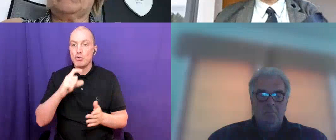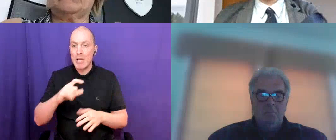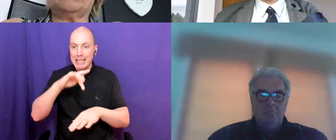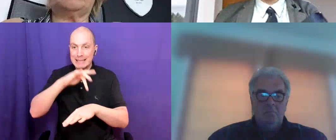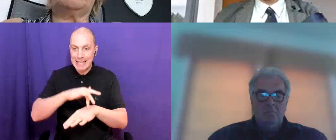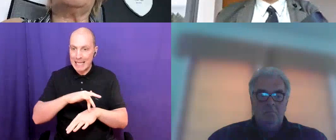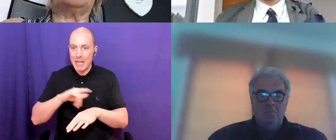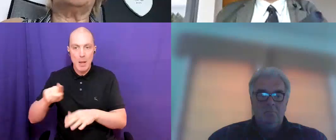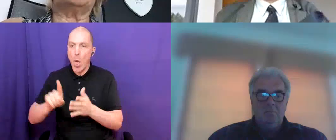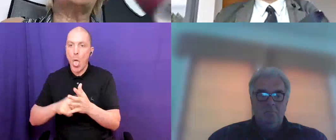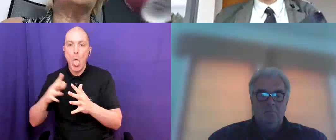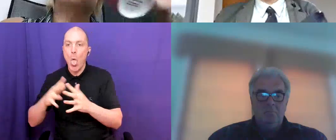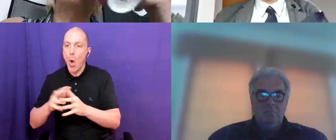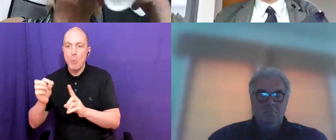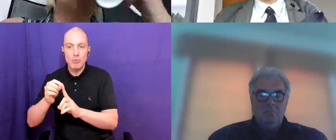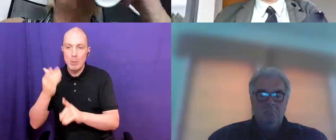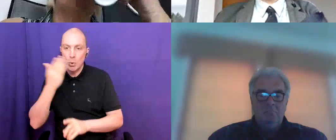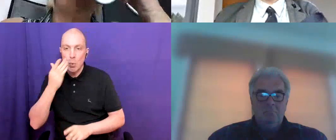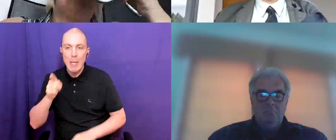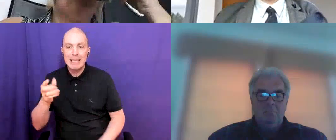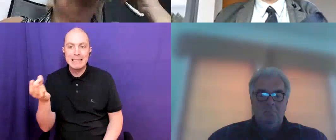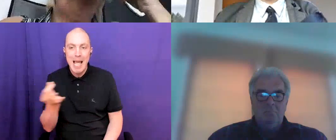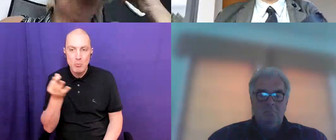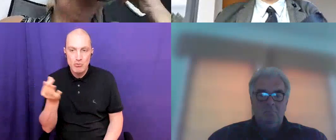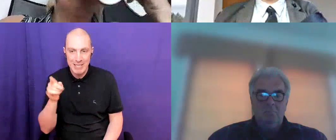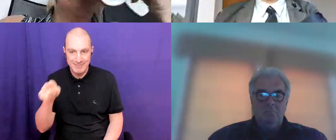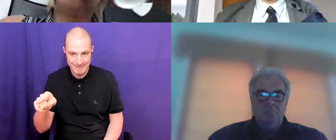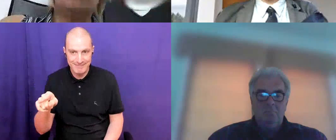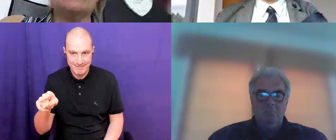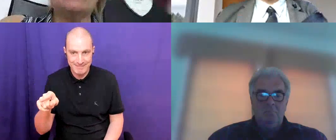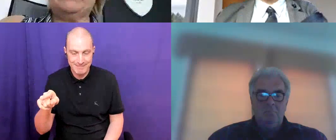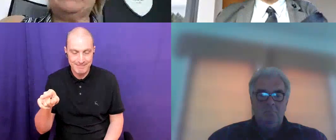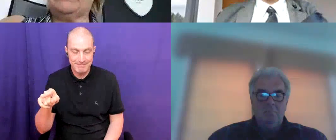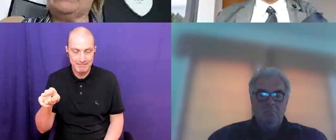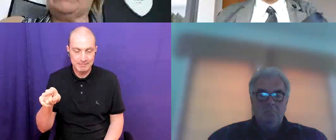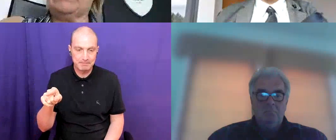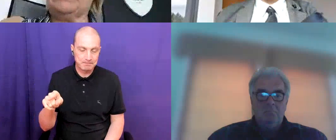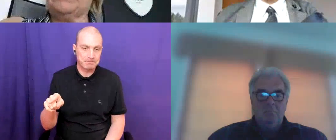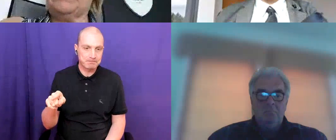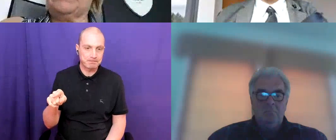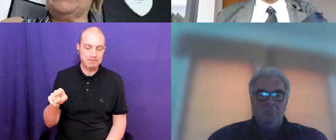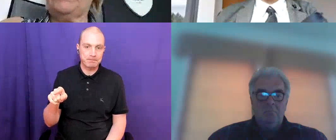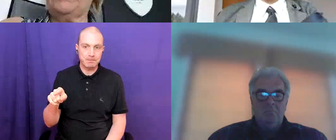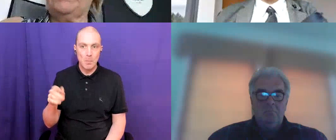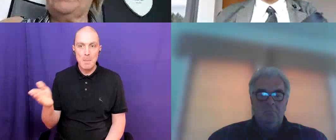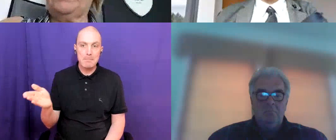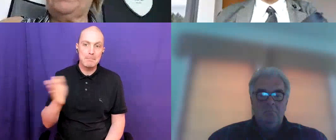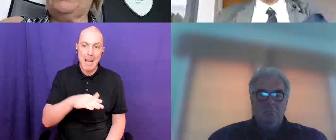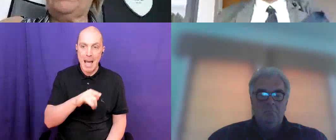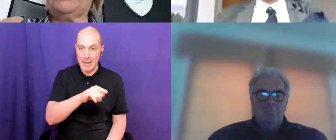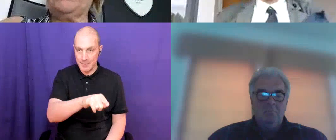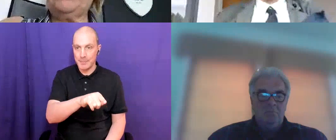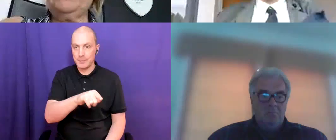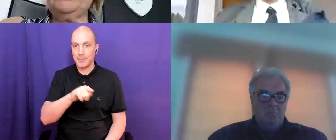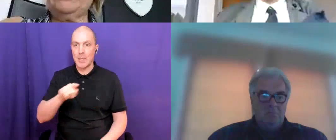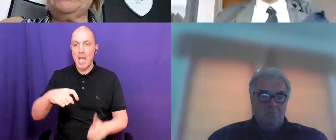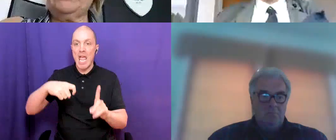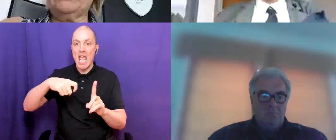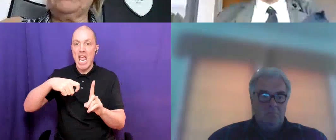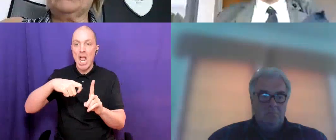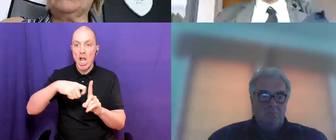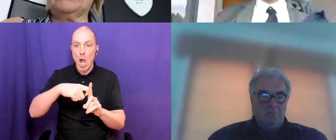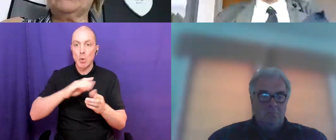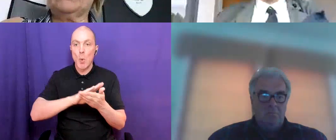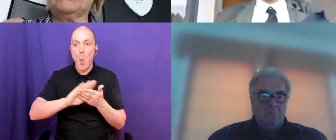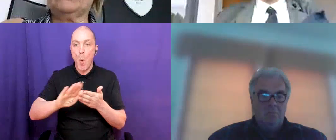of Law Primary School, where they were temporarily decanted for the previous election. Voters from Kirton Home Hall